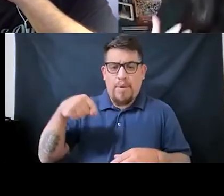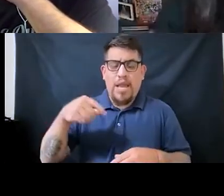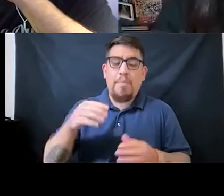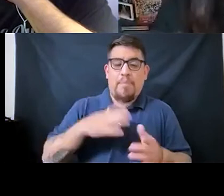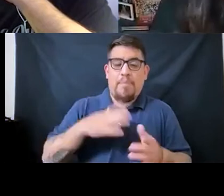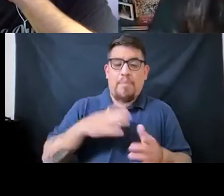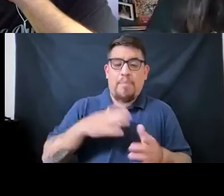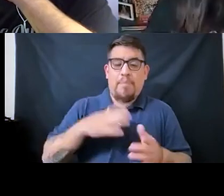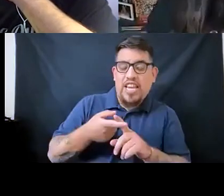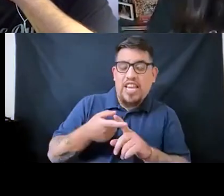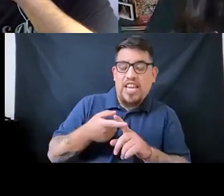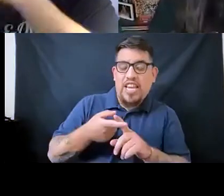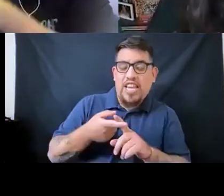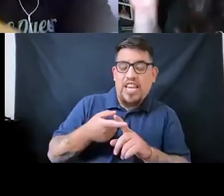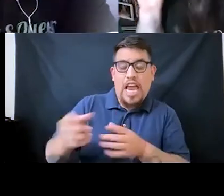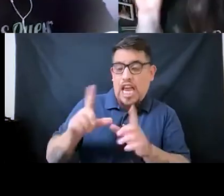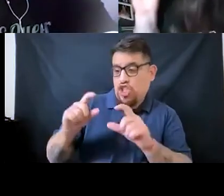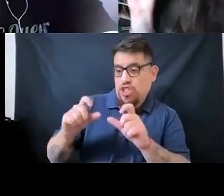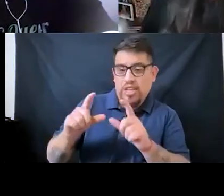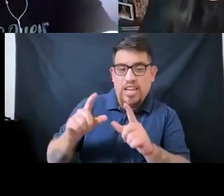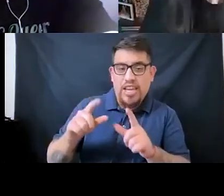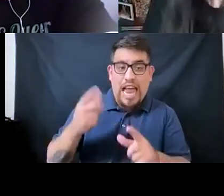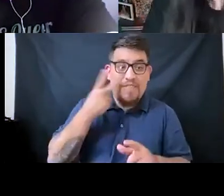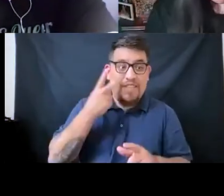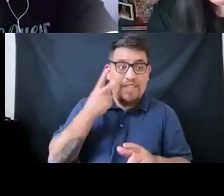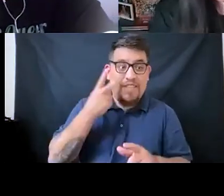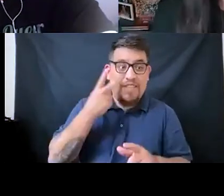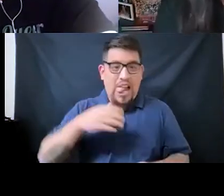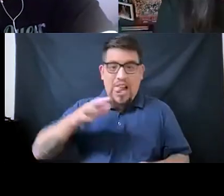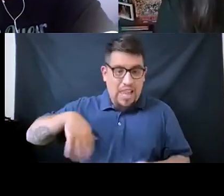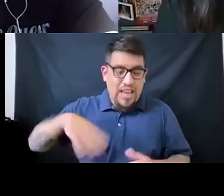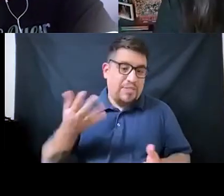the book and taking pictures of it, I haven't seen it out like in the wild myself.